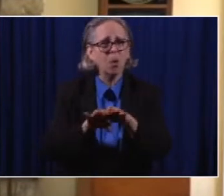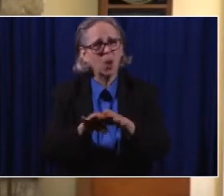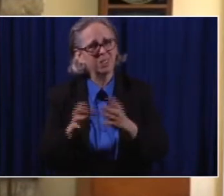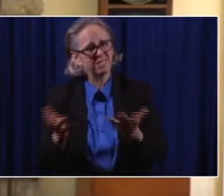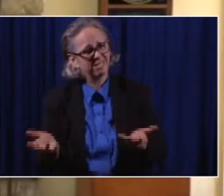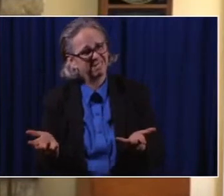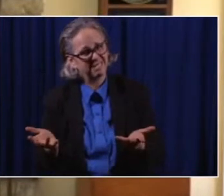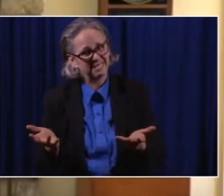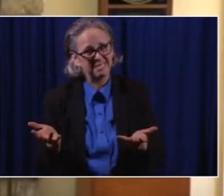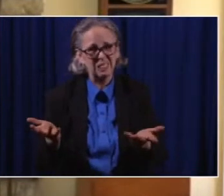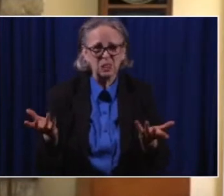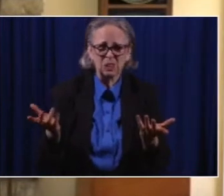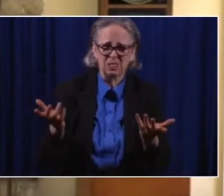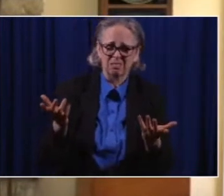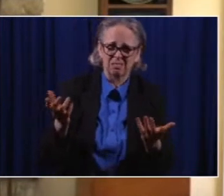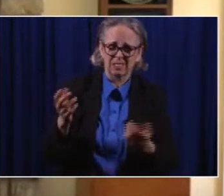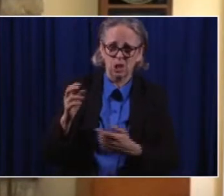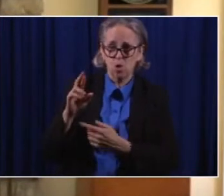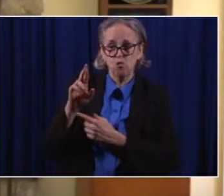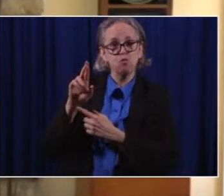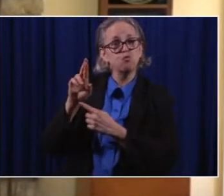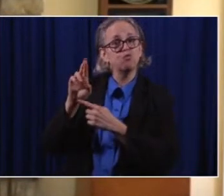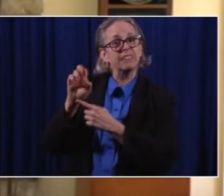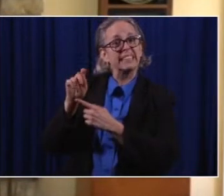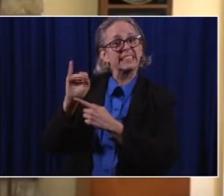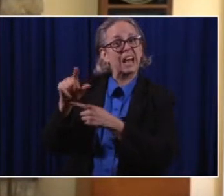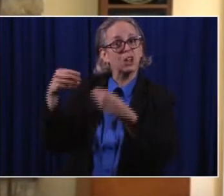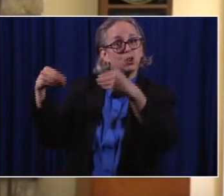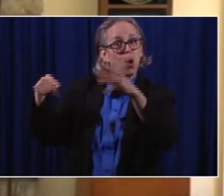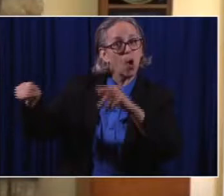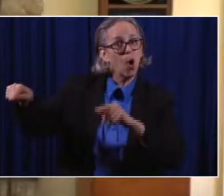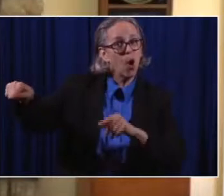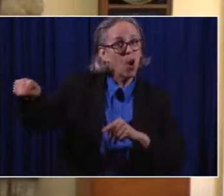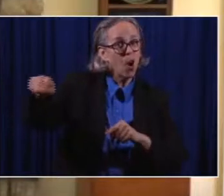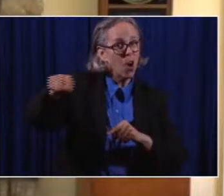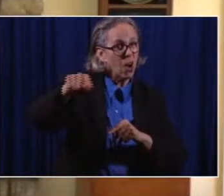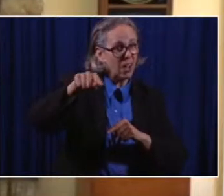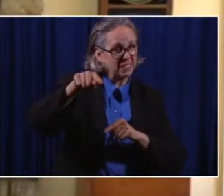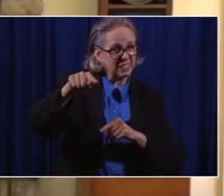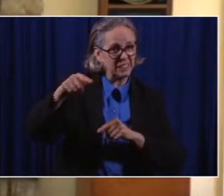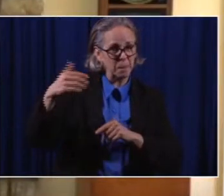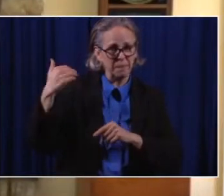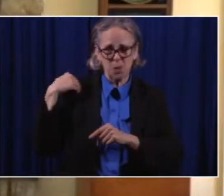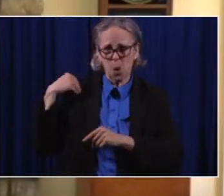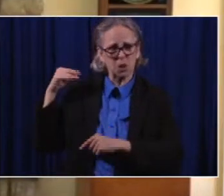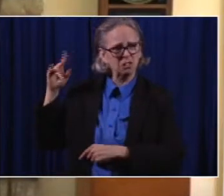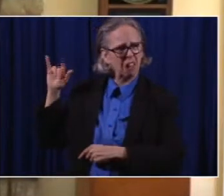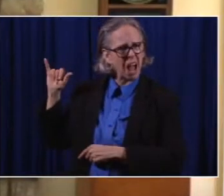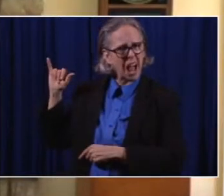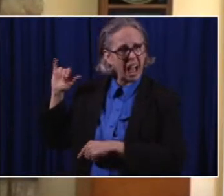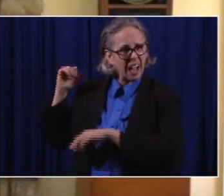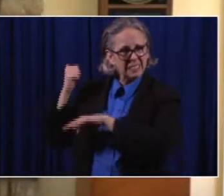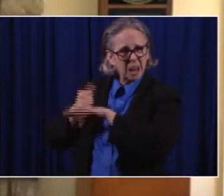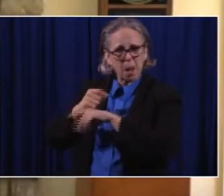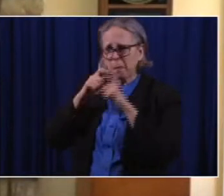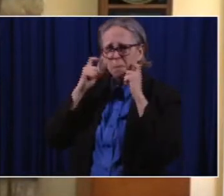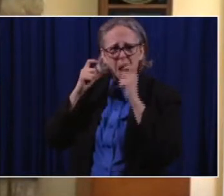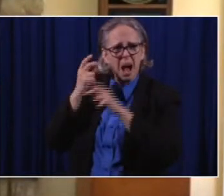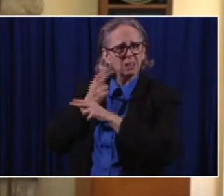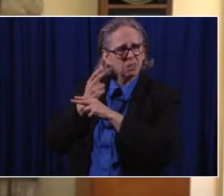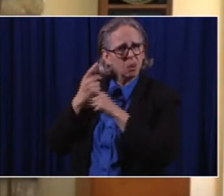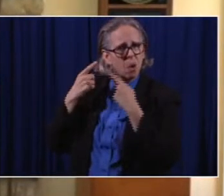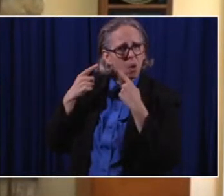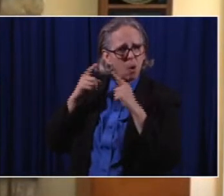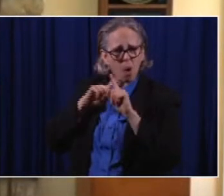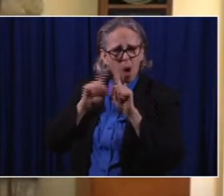Retail outlets, we put a mask order on in July. And yet, unfortunately, we have places in